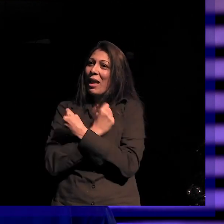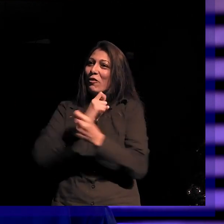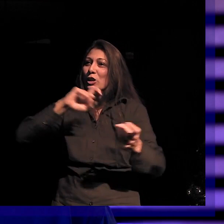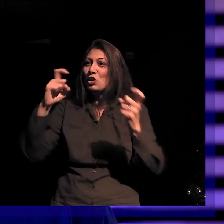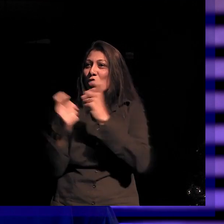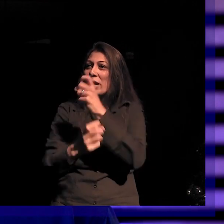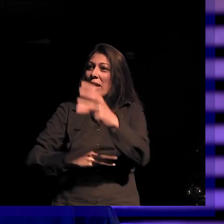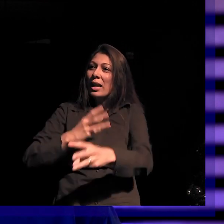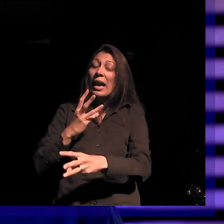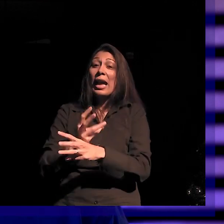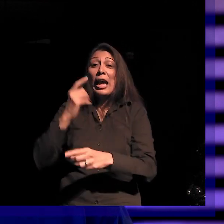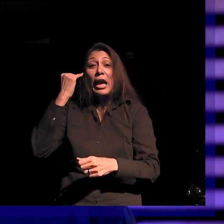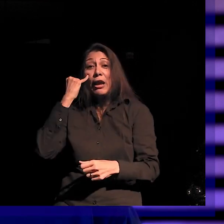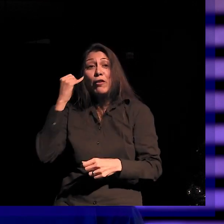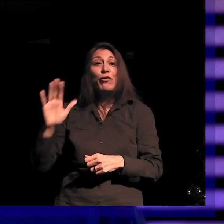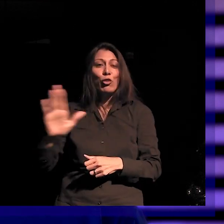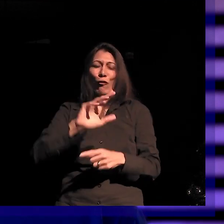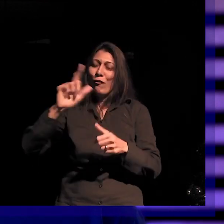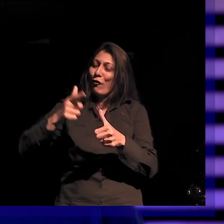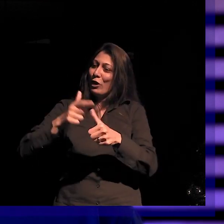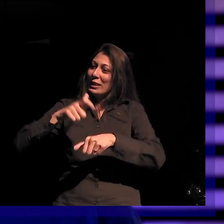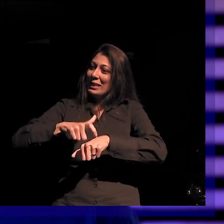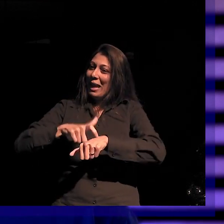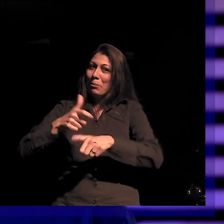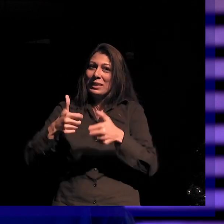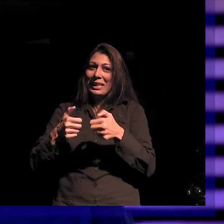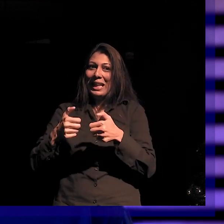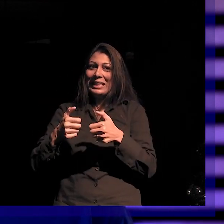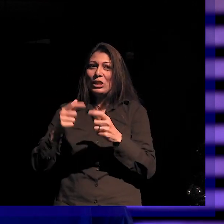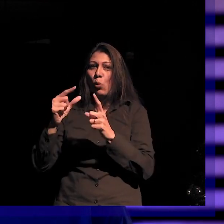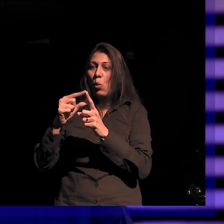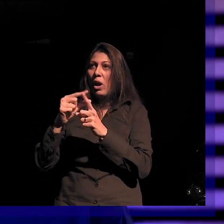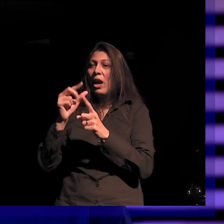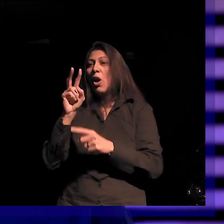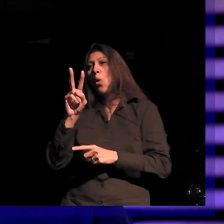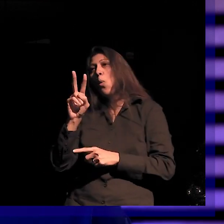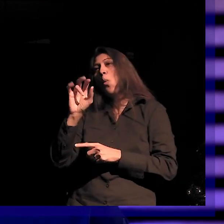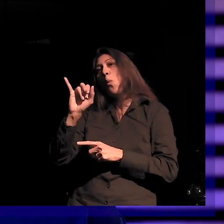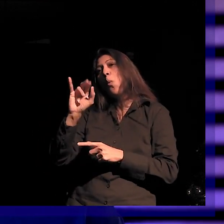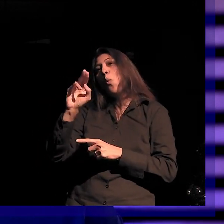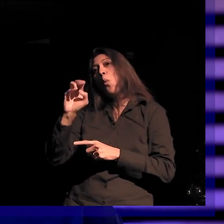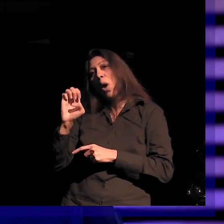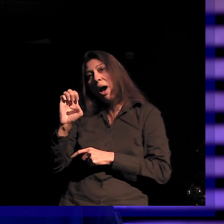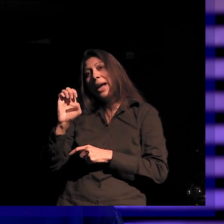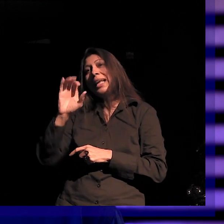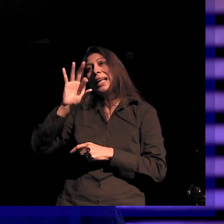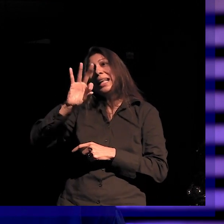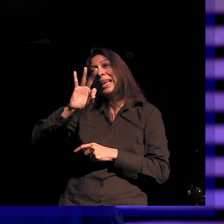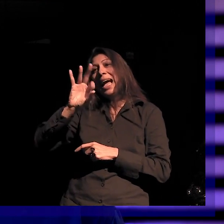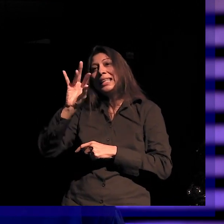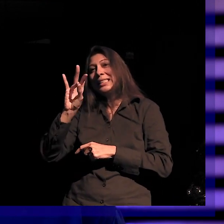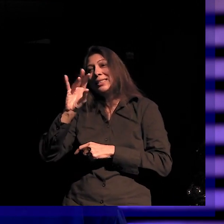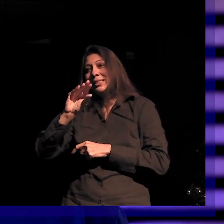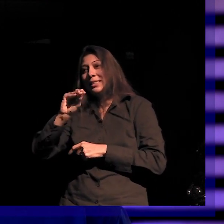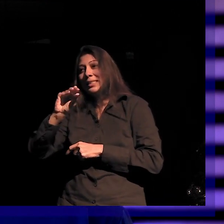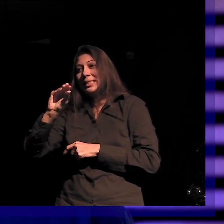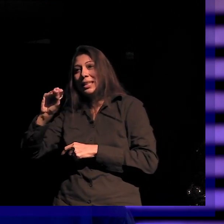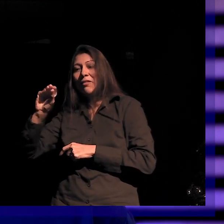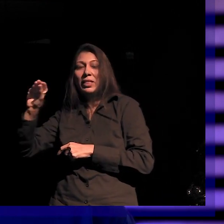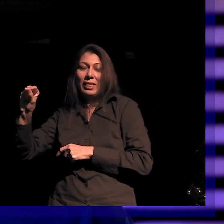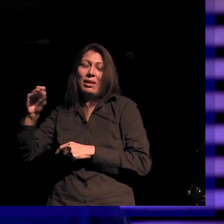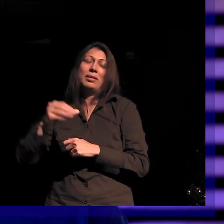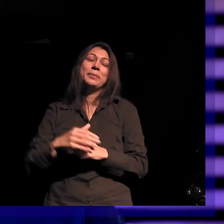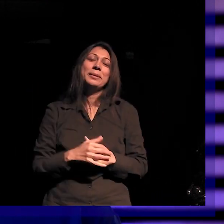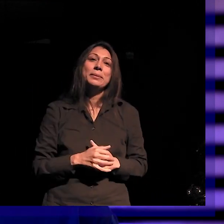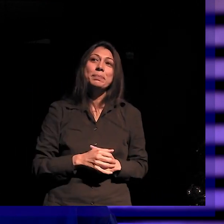If this is your first time joining us, text the word VINE to 97000. We'd love to get to know you. That's V-I-N-E